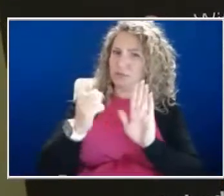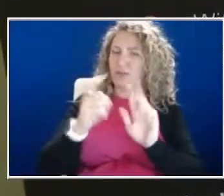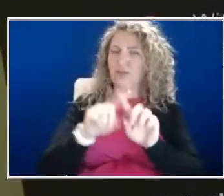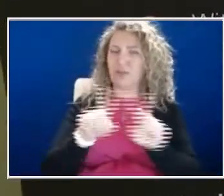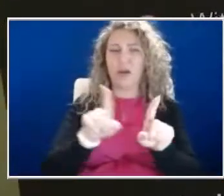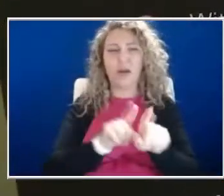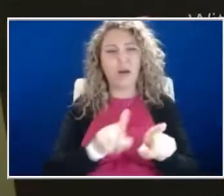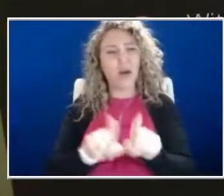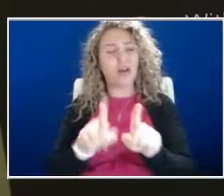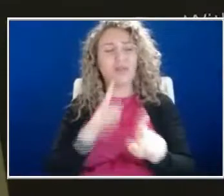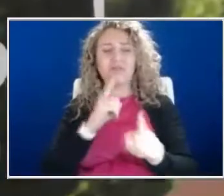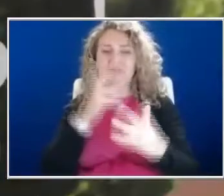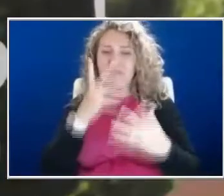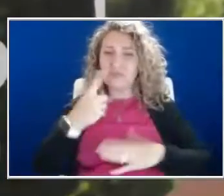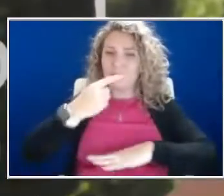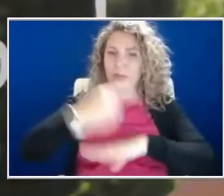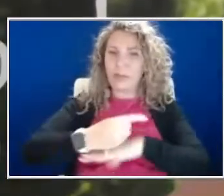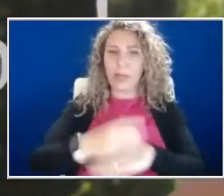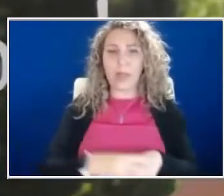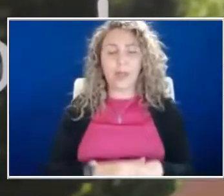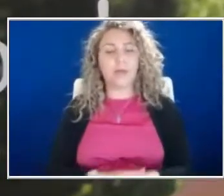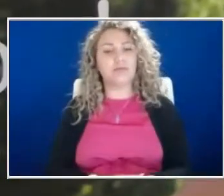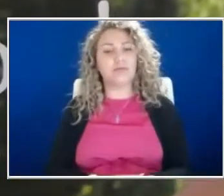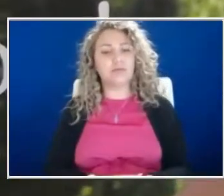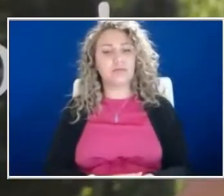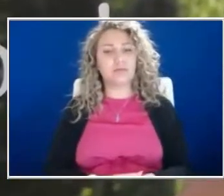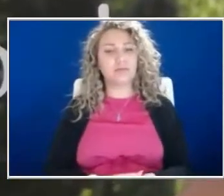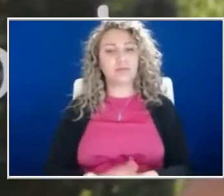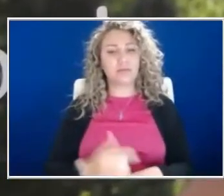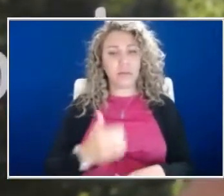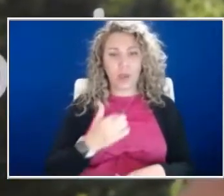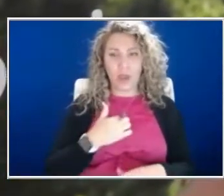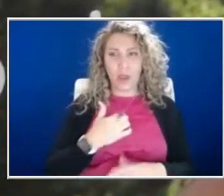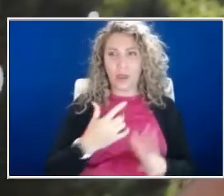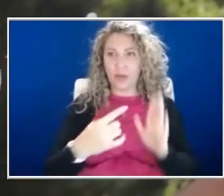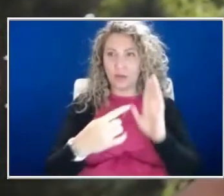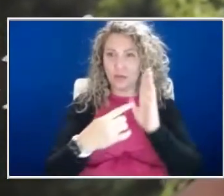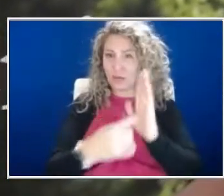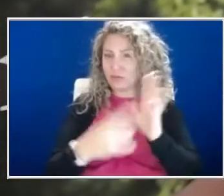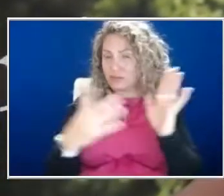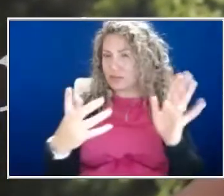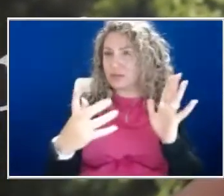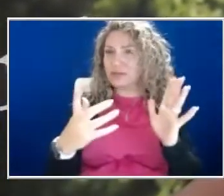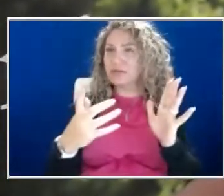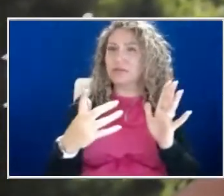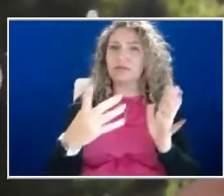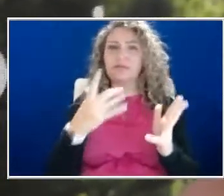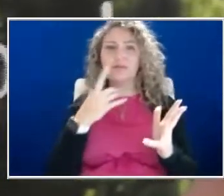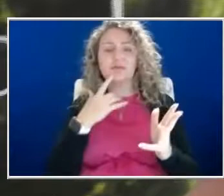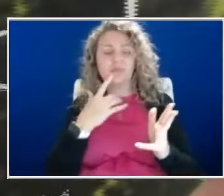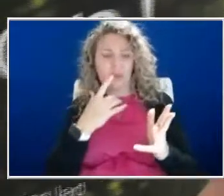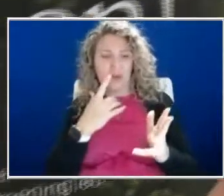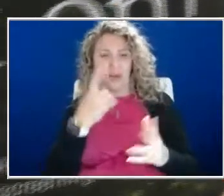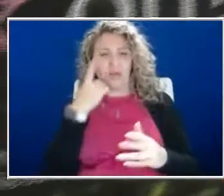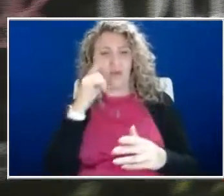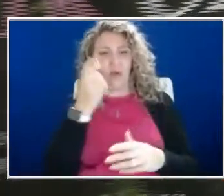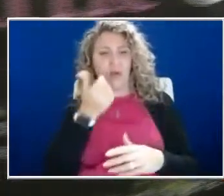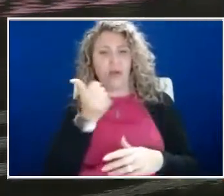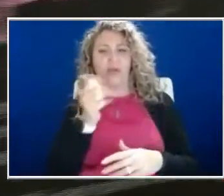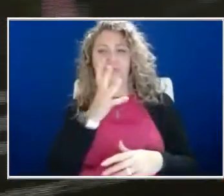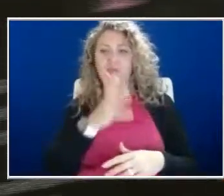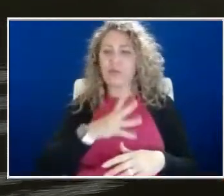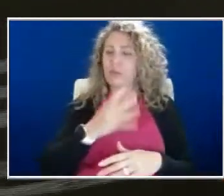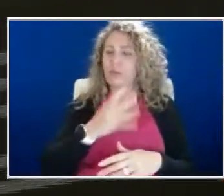Not only did it represent an example for other women, it's also an example for myself. Shalena Prude never planned on being